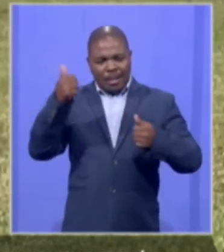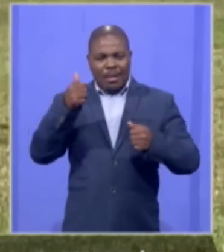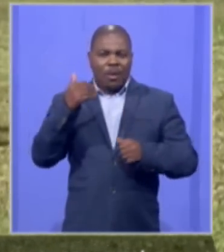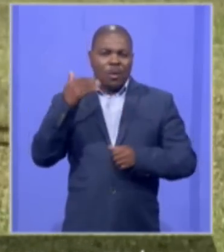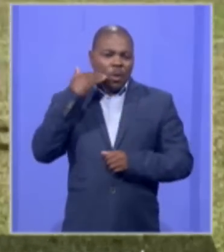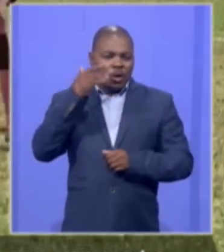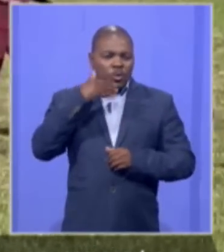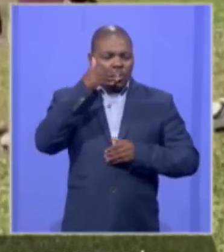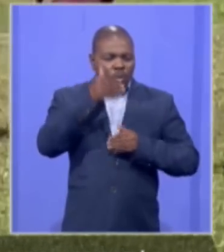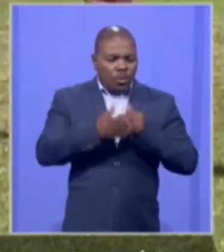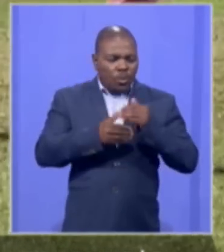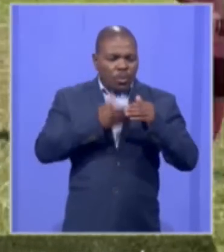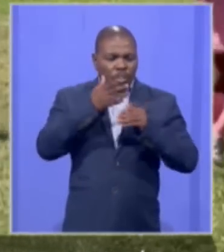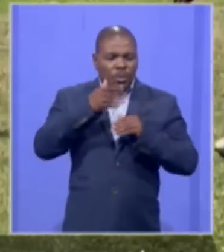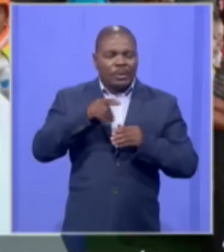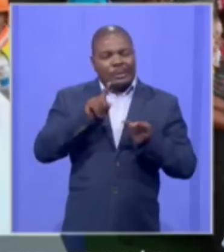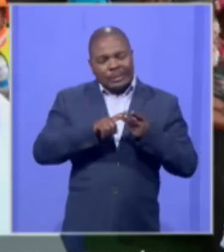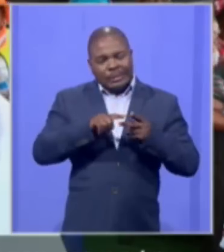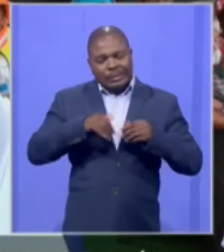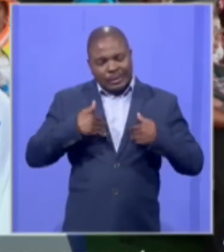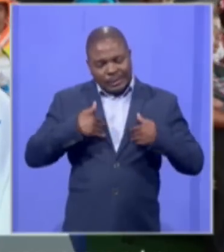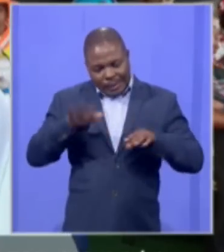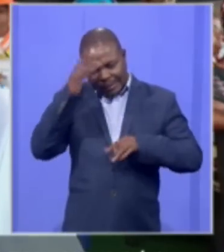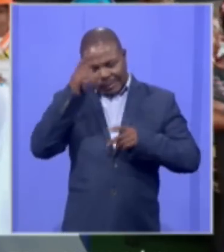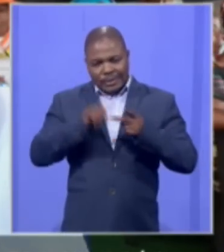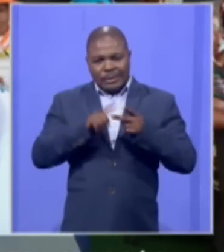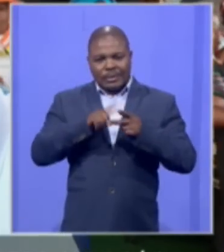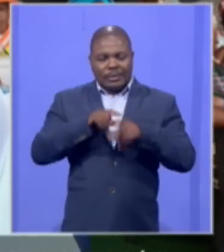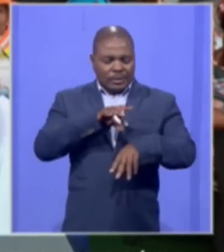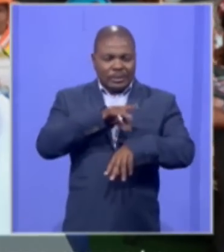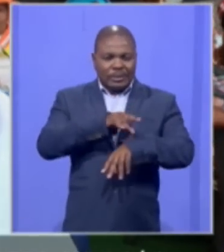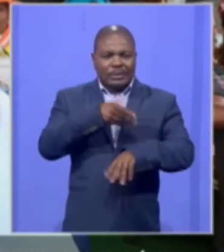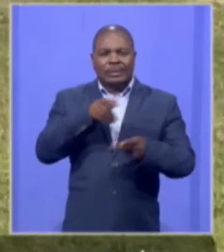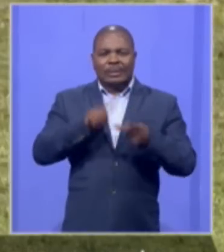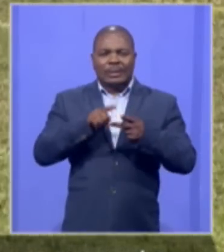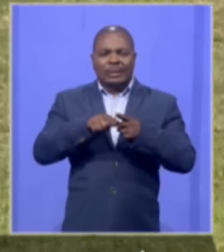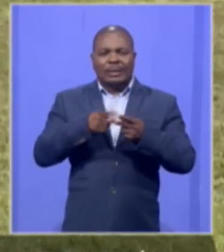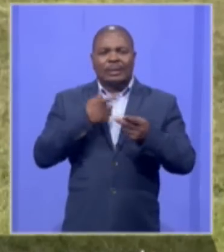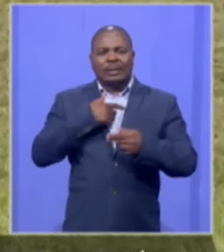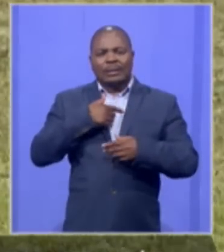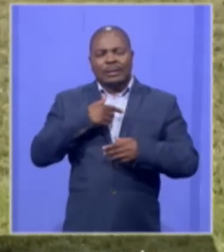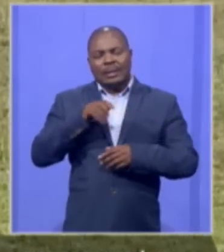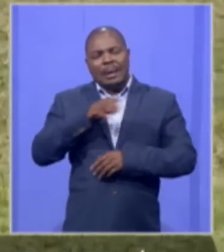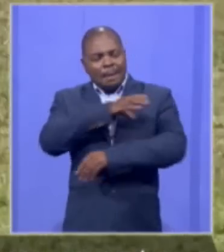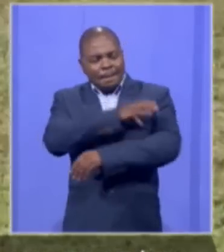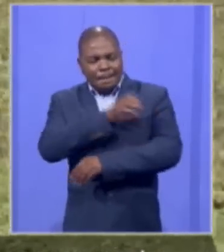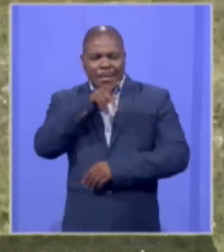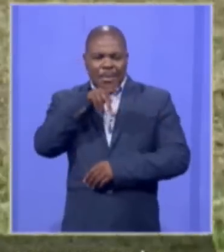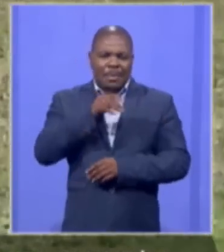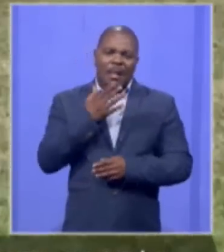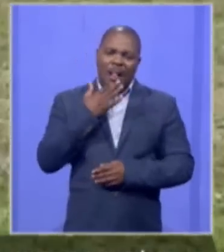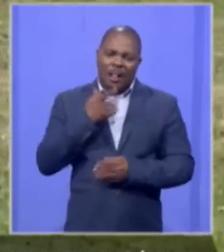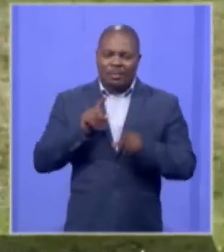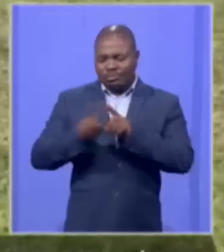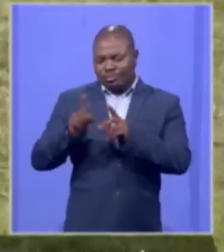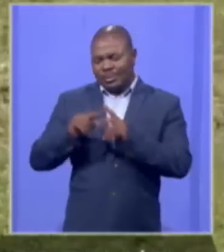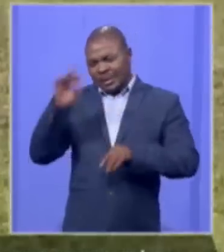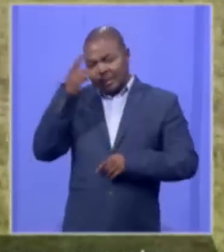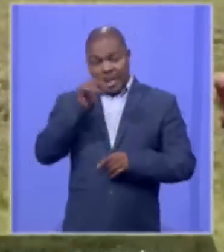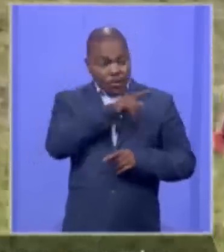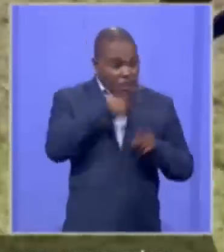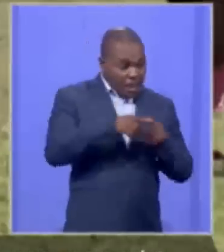to also kick in arthritis, diabetes, hypertension, all these diseases. But because of they are